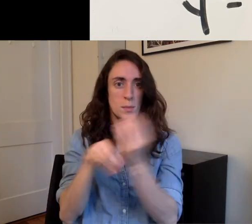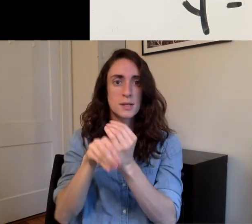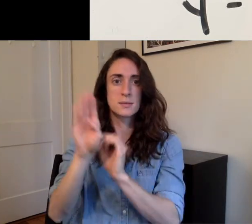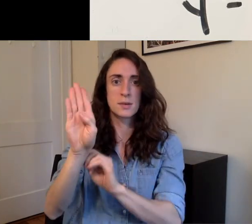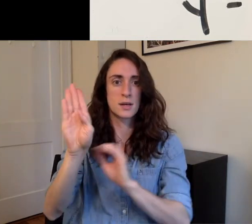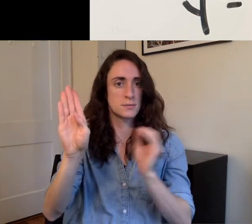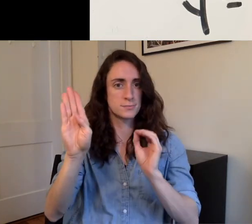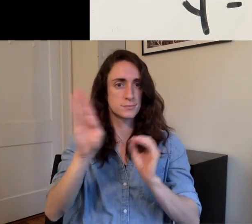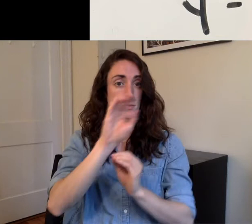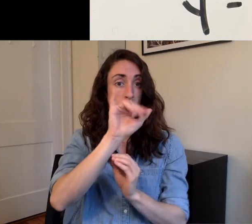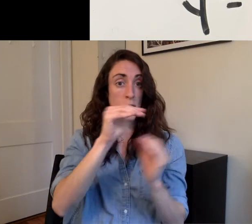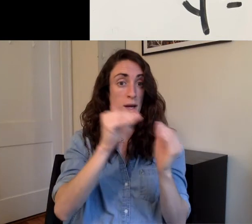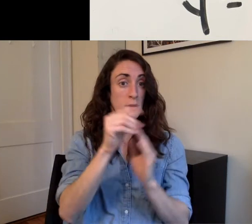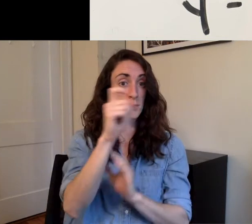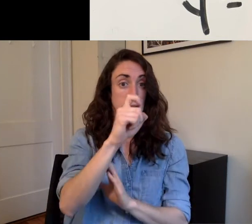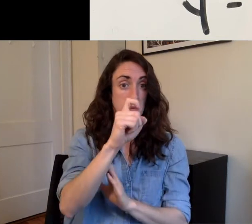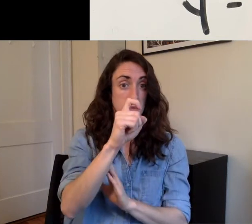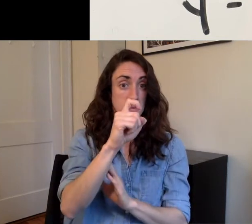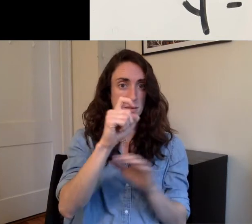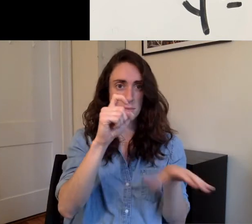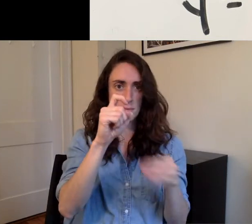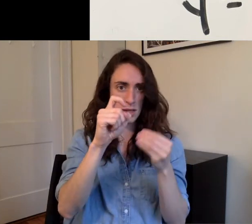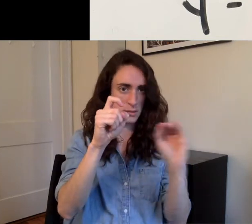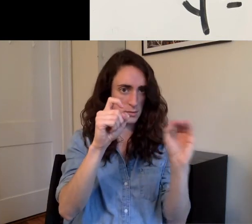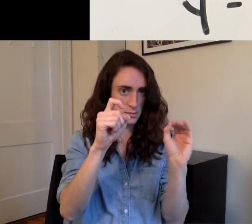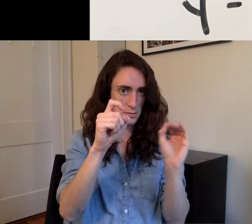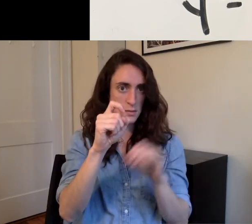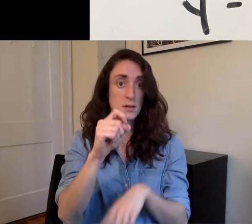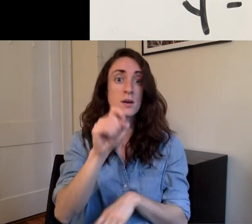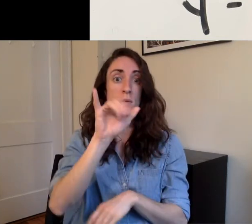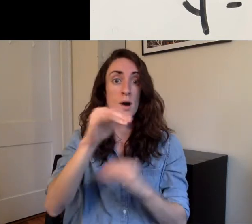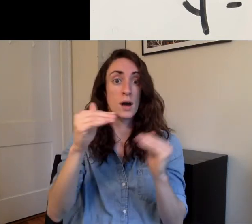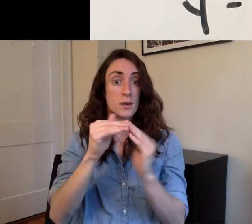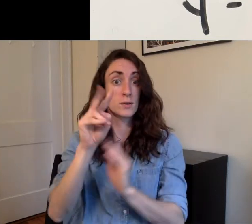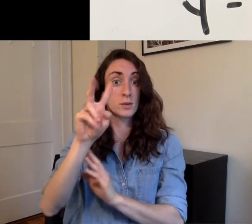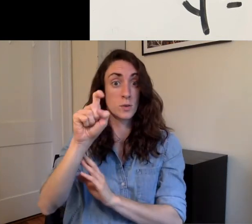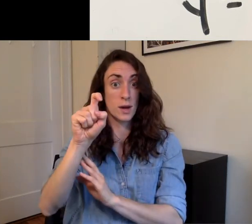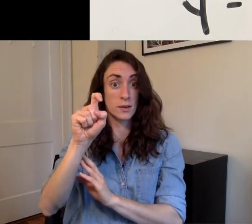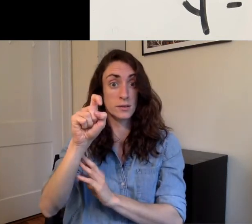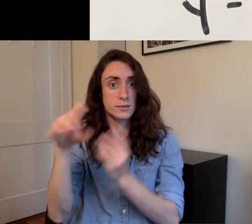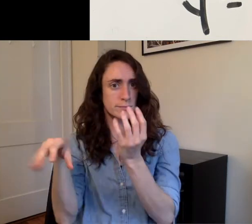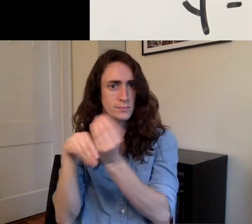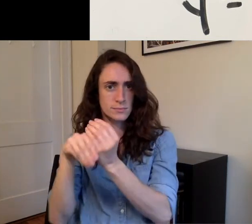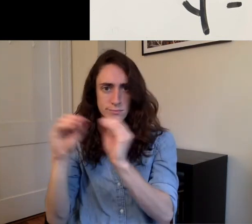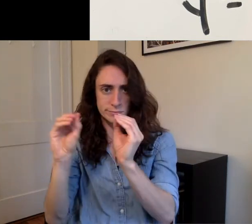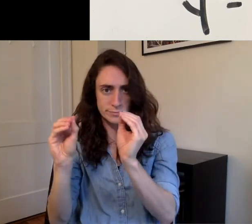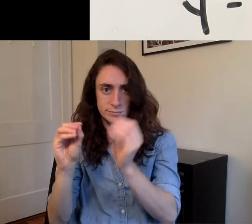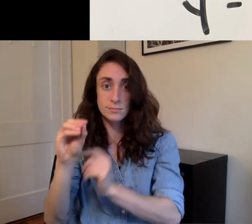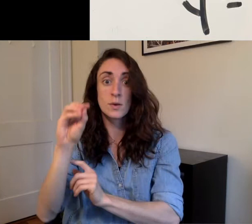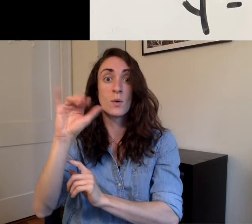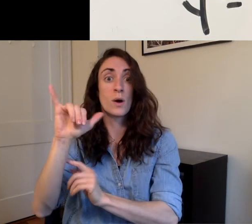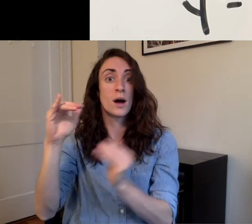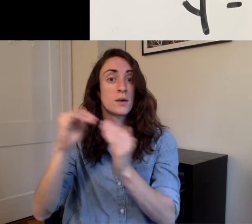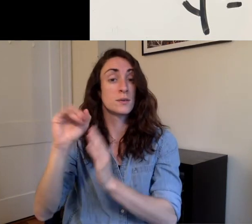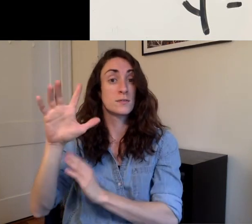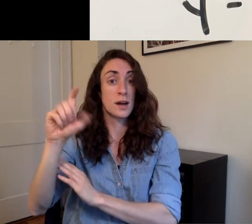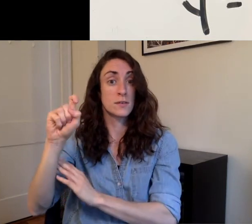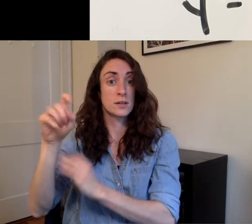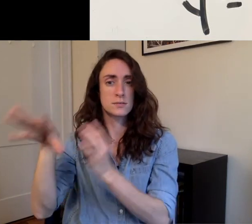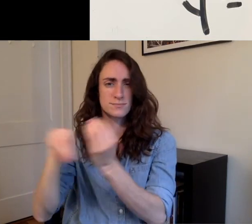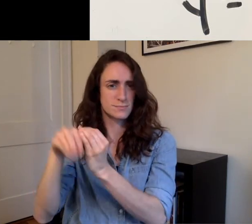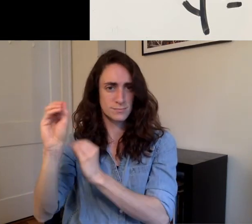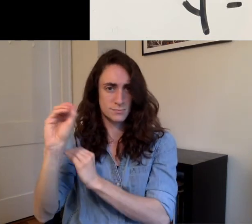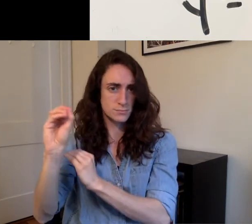each of these equations has no constant term being added. The constant term is plus 0, which is just like our first example from before.